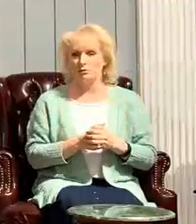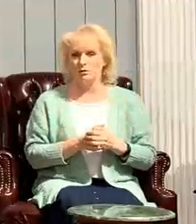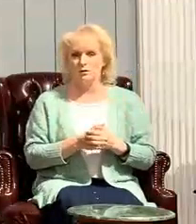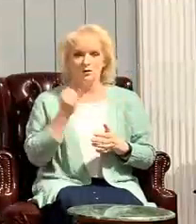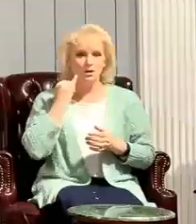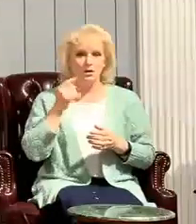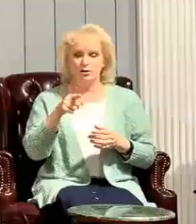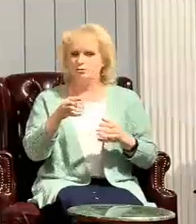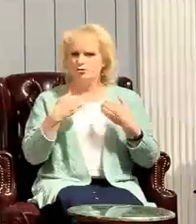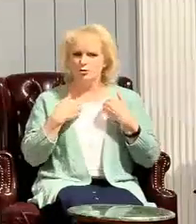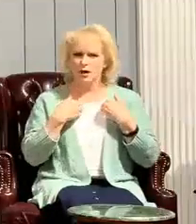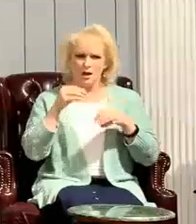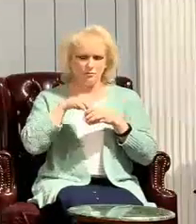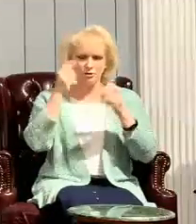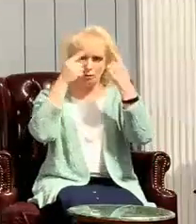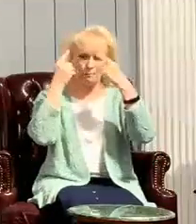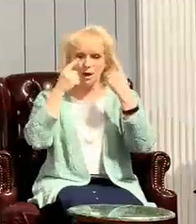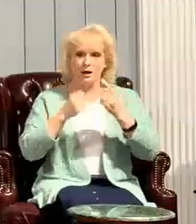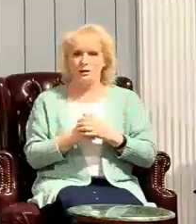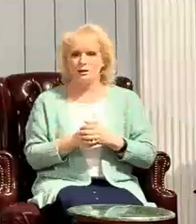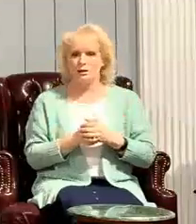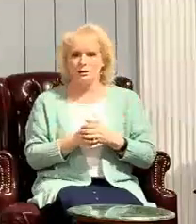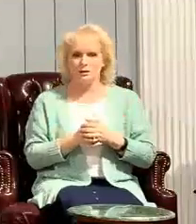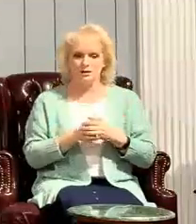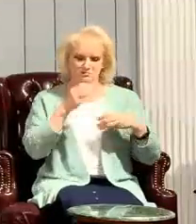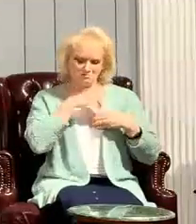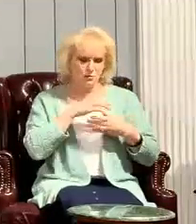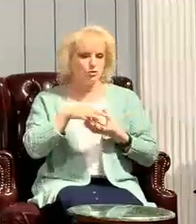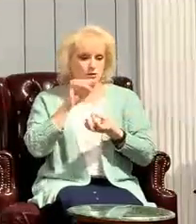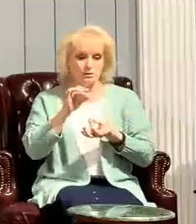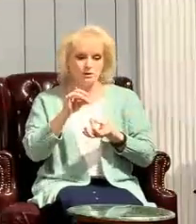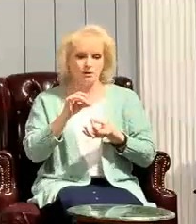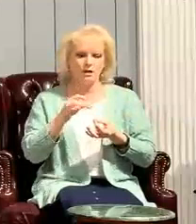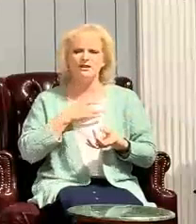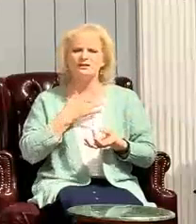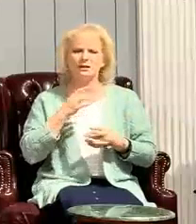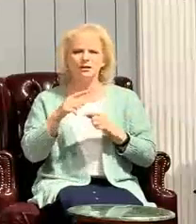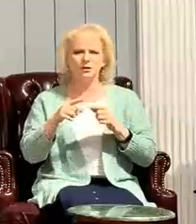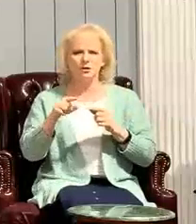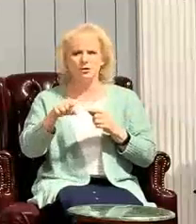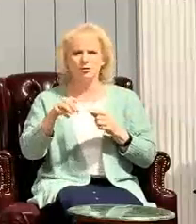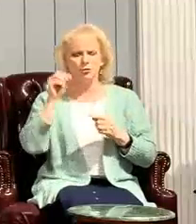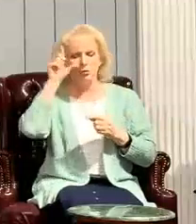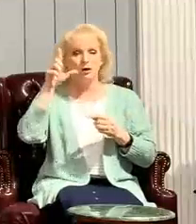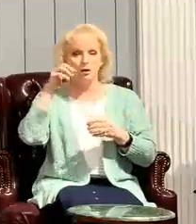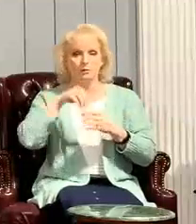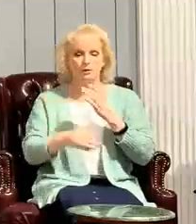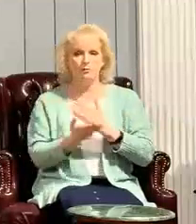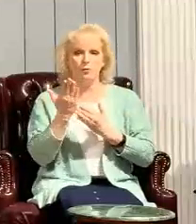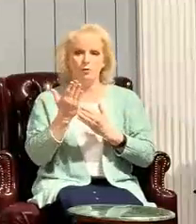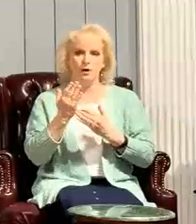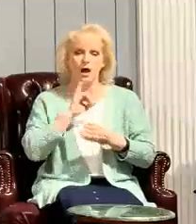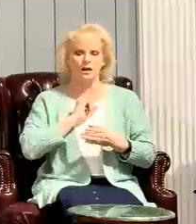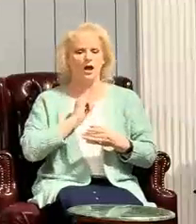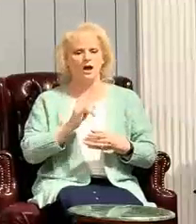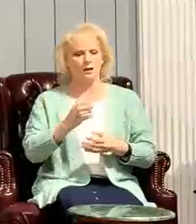don't have in your mindset, in your spirit, if you don't have that sense where you wake up in the morning and say, "I am blessed of the Lord,